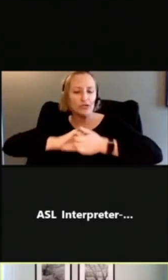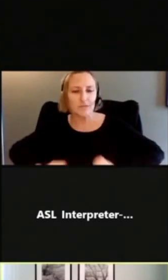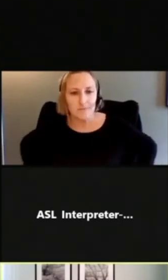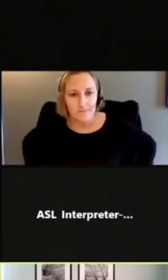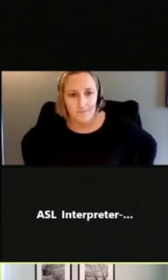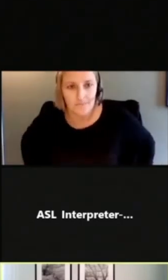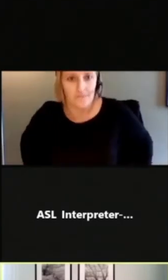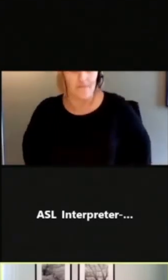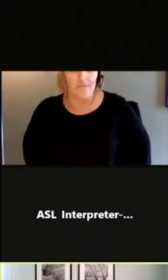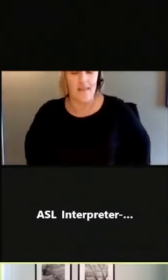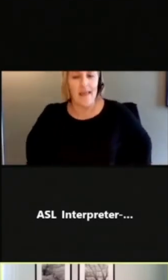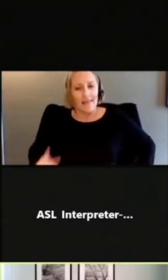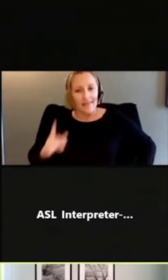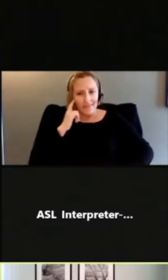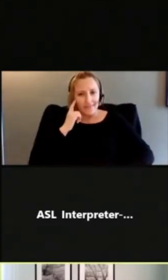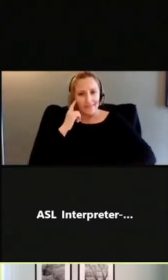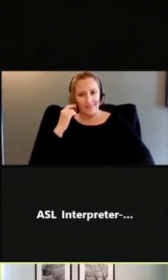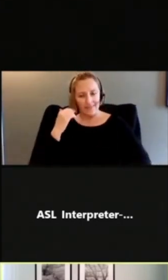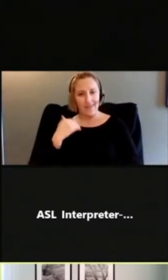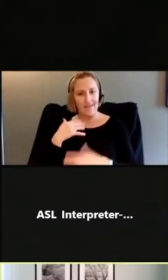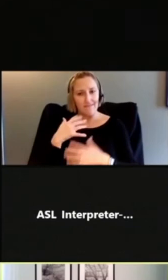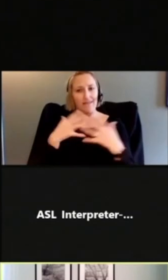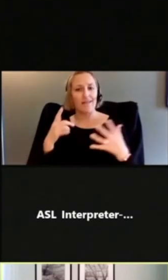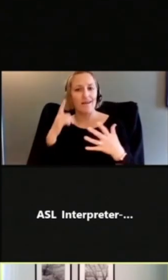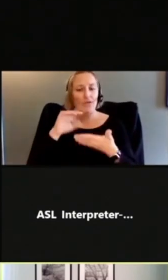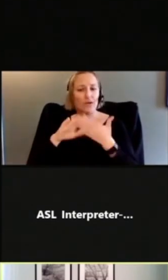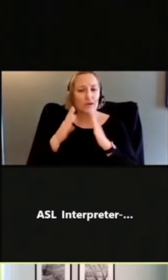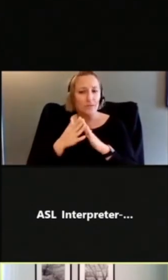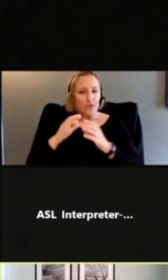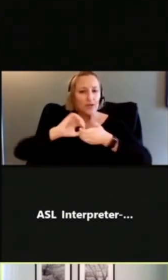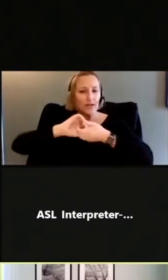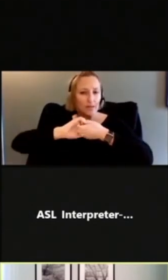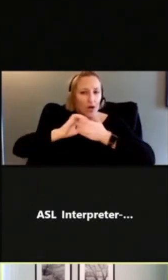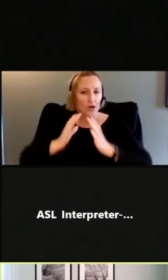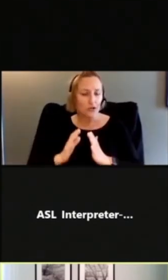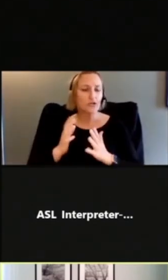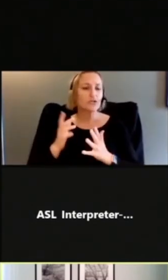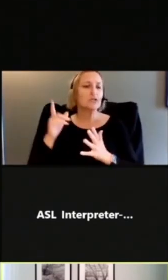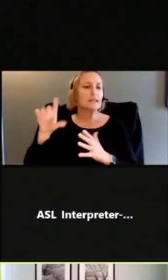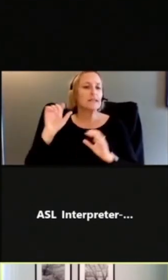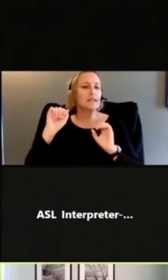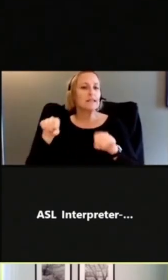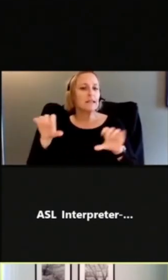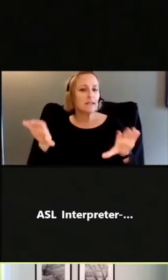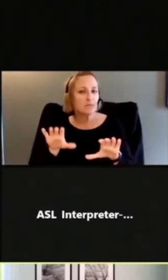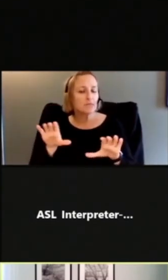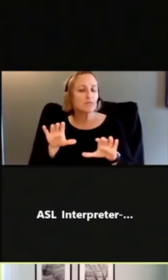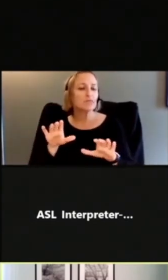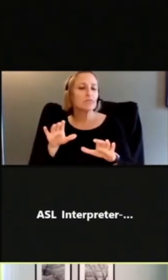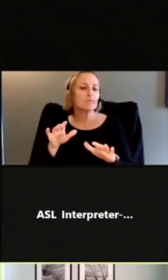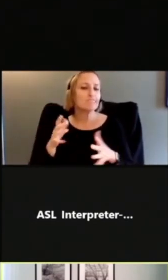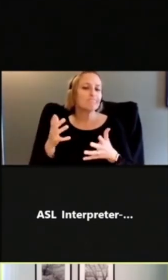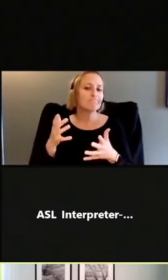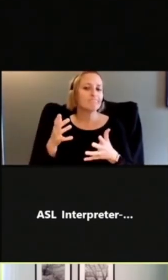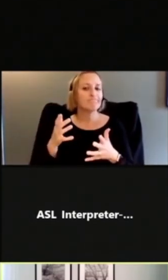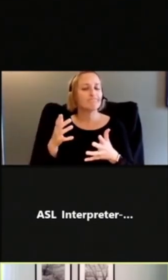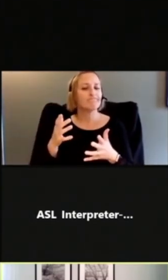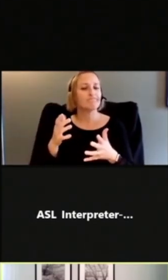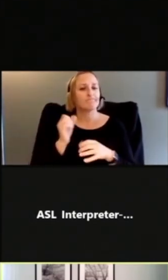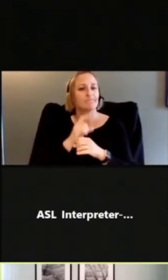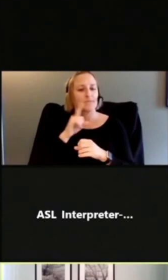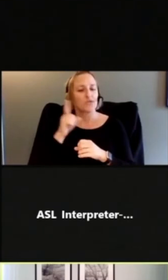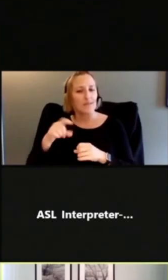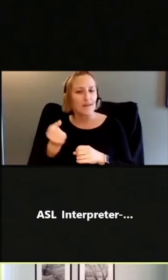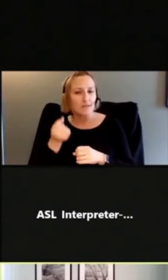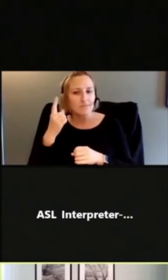lot for community partners to do in terms of understanding adult education students and